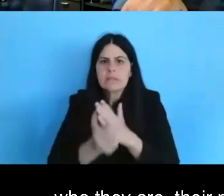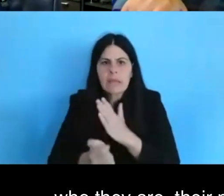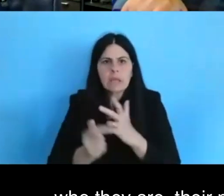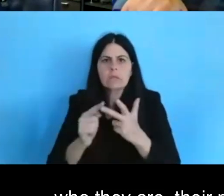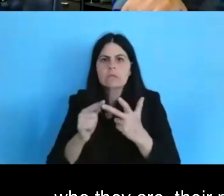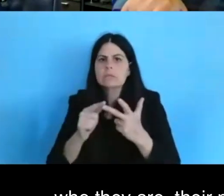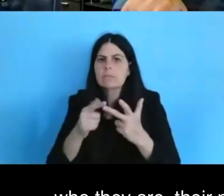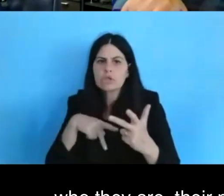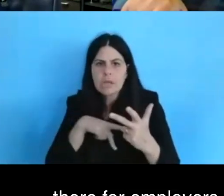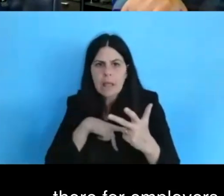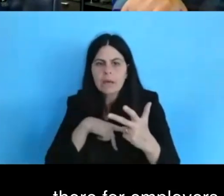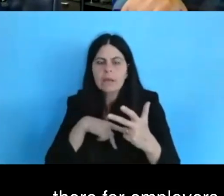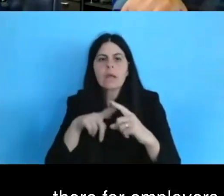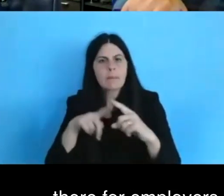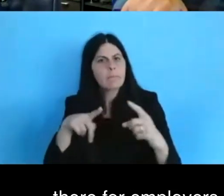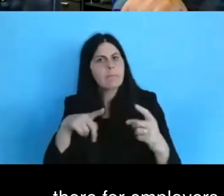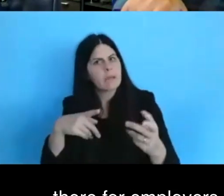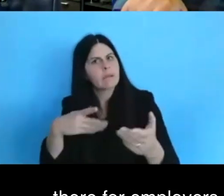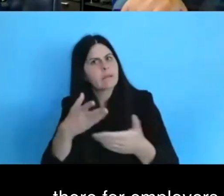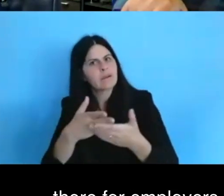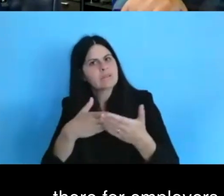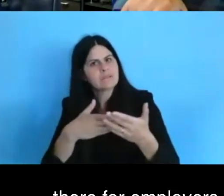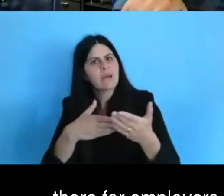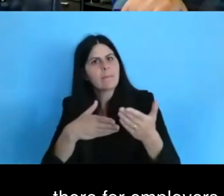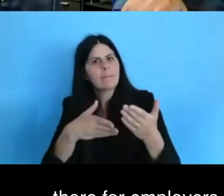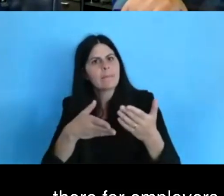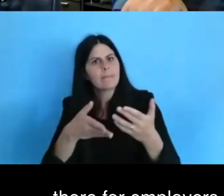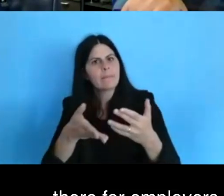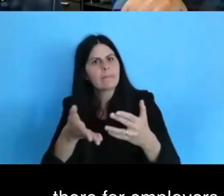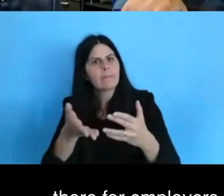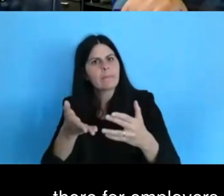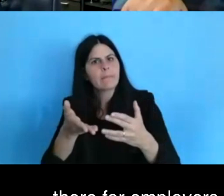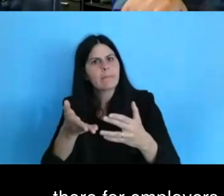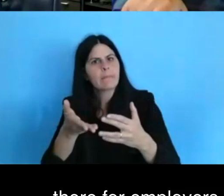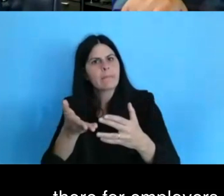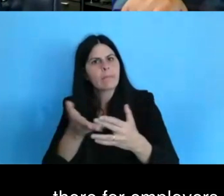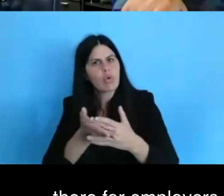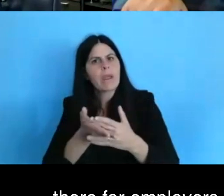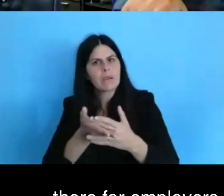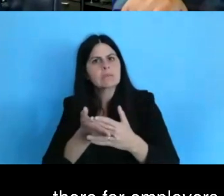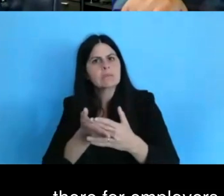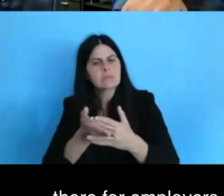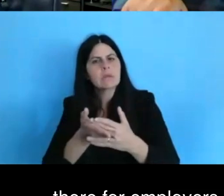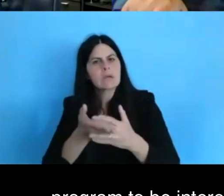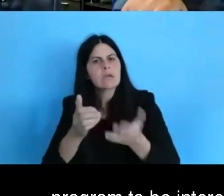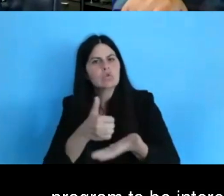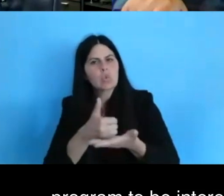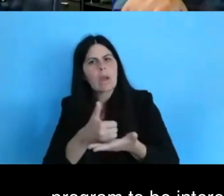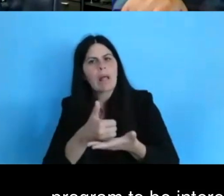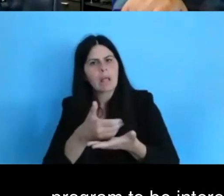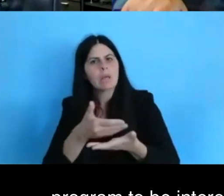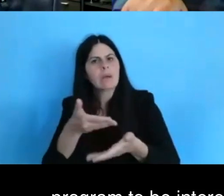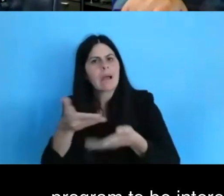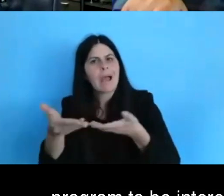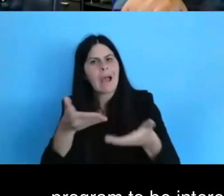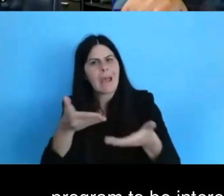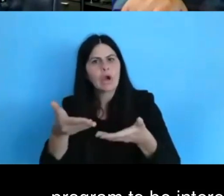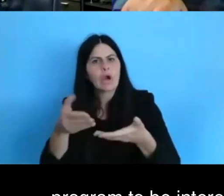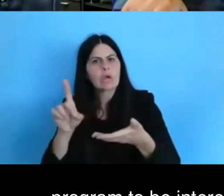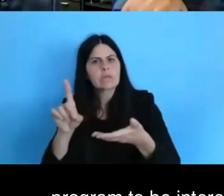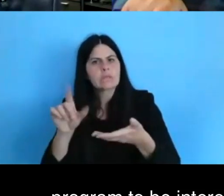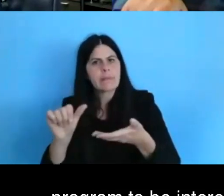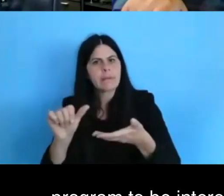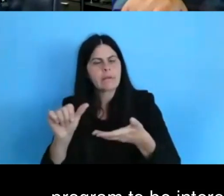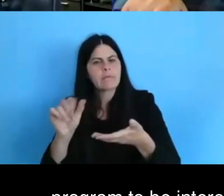some breaks out there for employers that hire veterans. There's breaks that help hire disabled veterans. Another program that'd be interested is